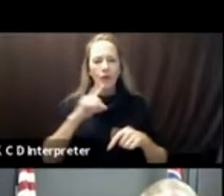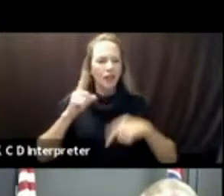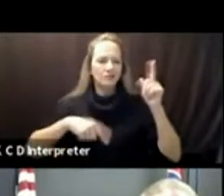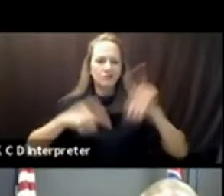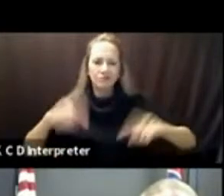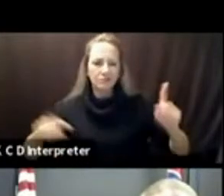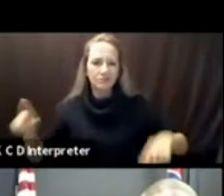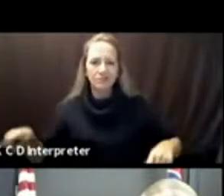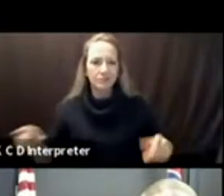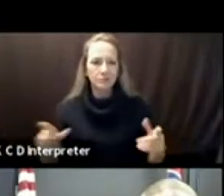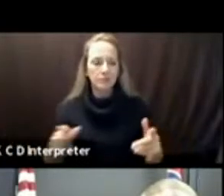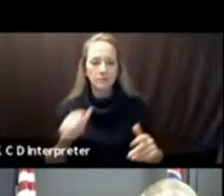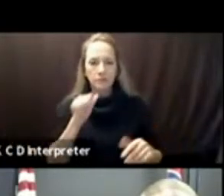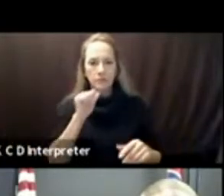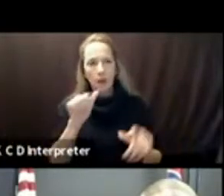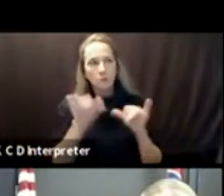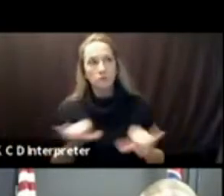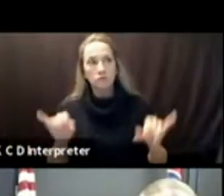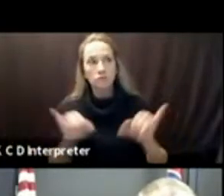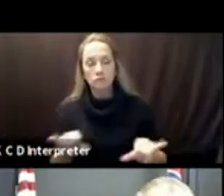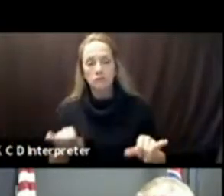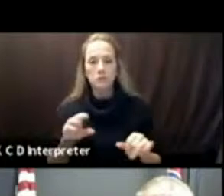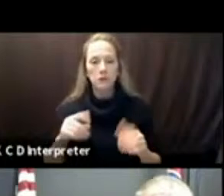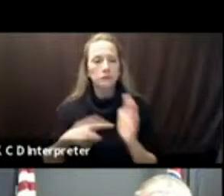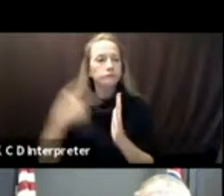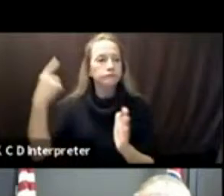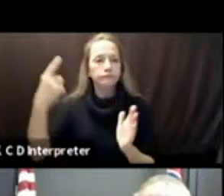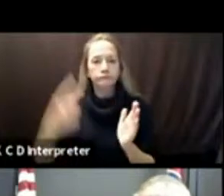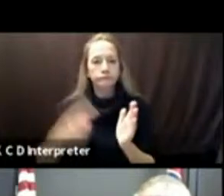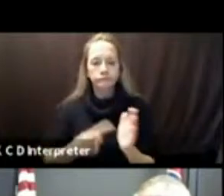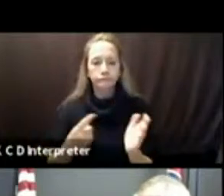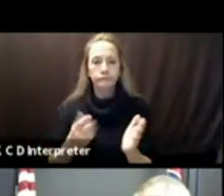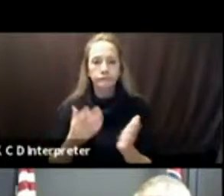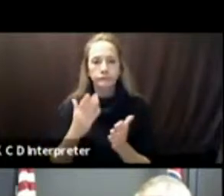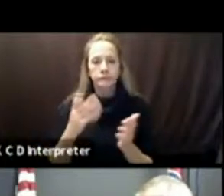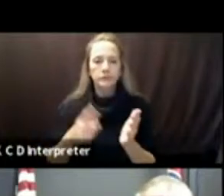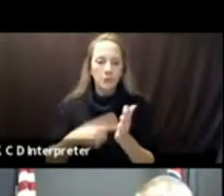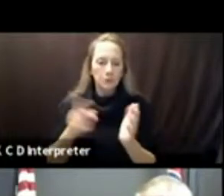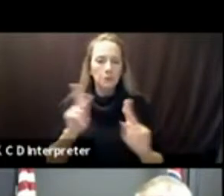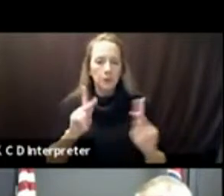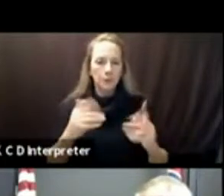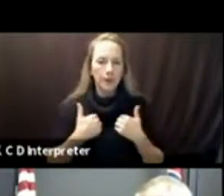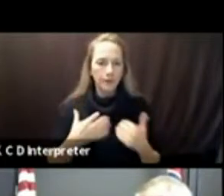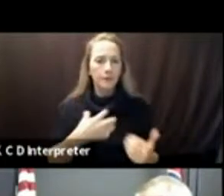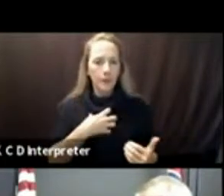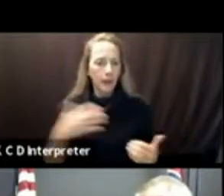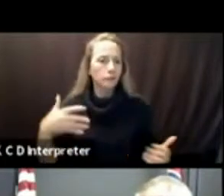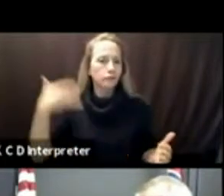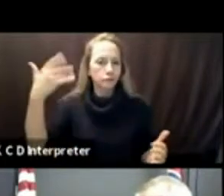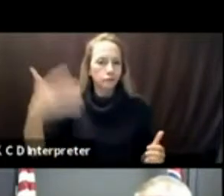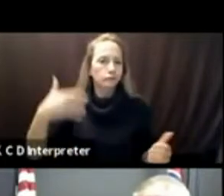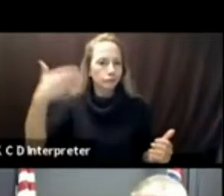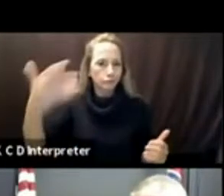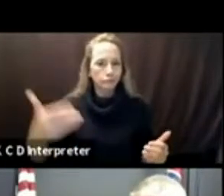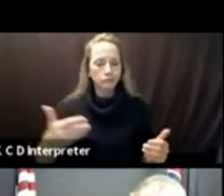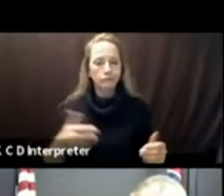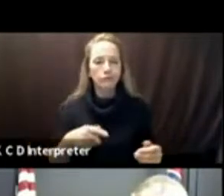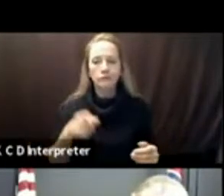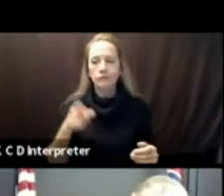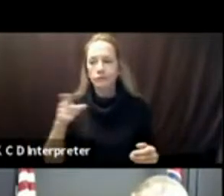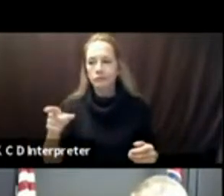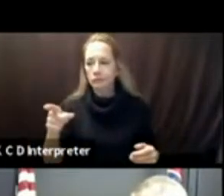not consistent. It's people just have complaints periodically about places enforcing or